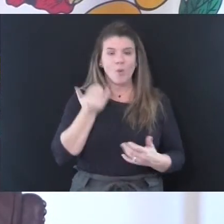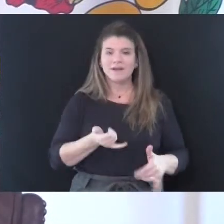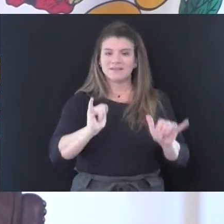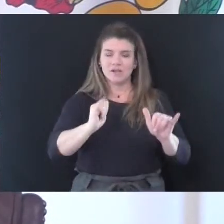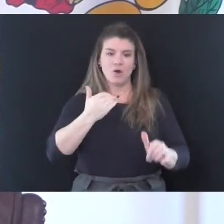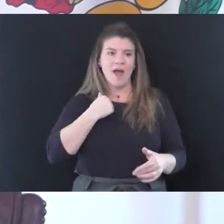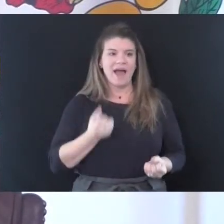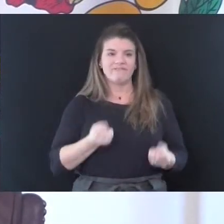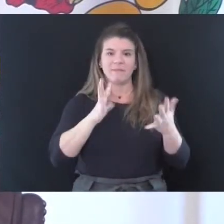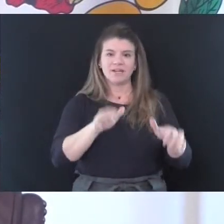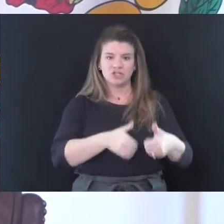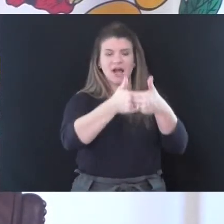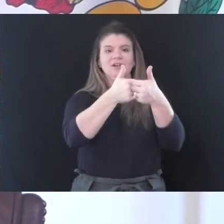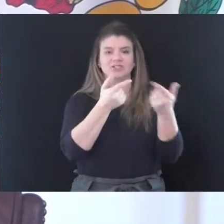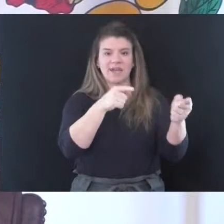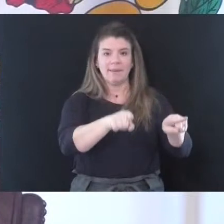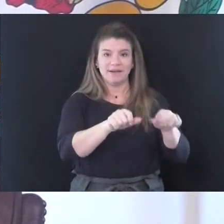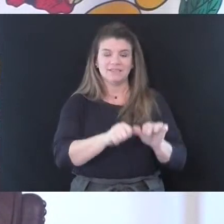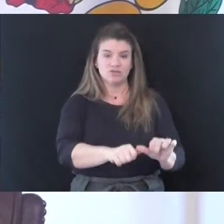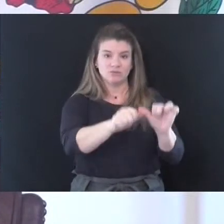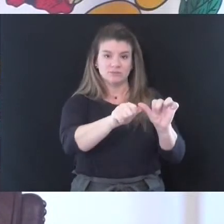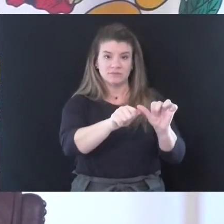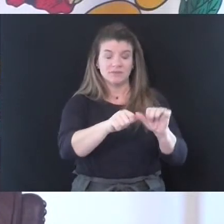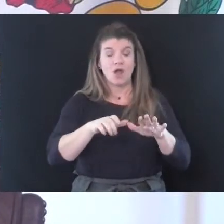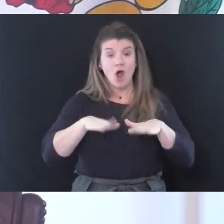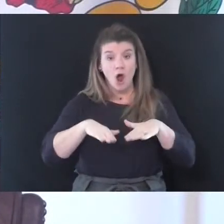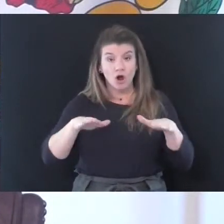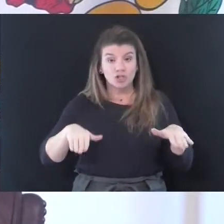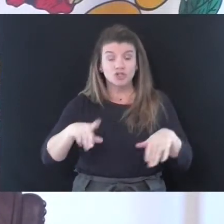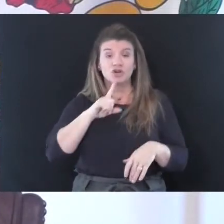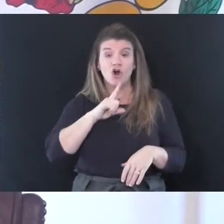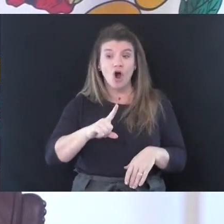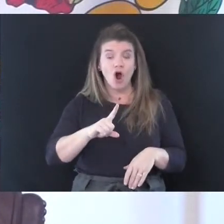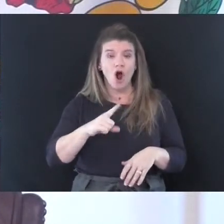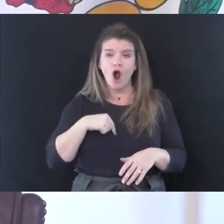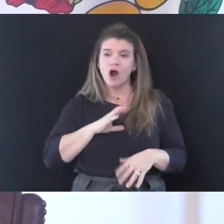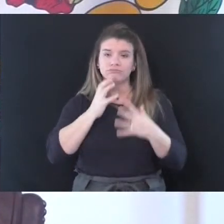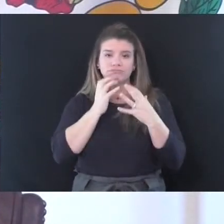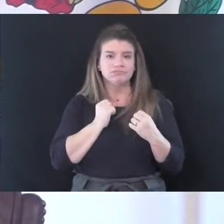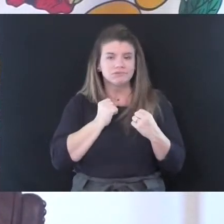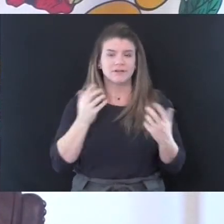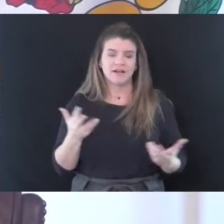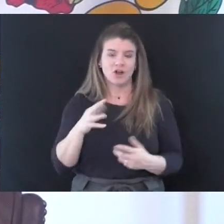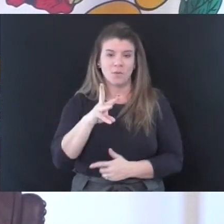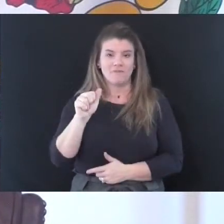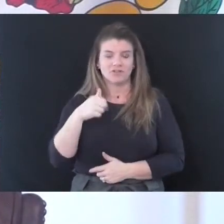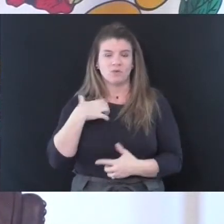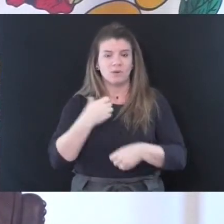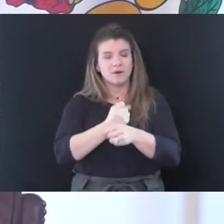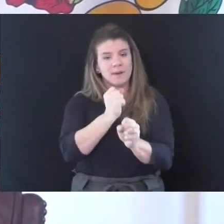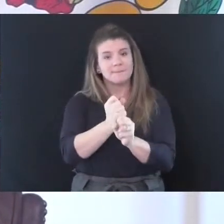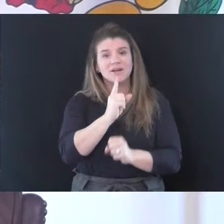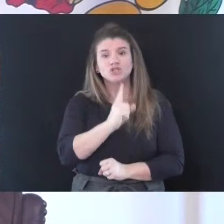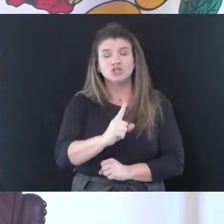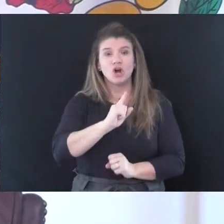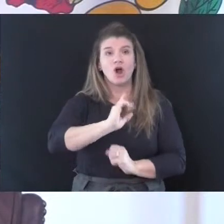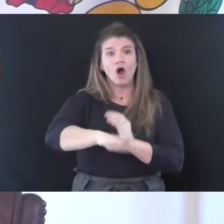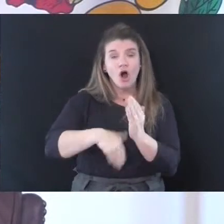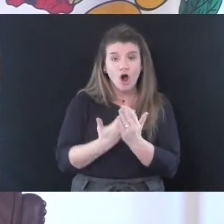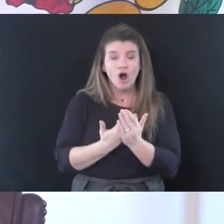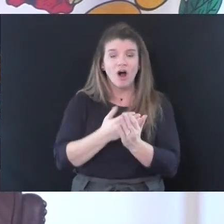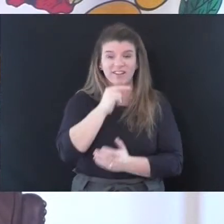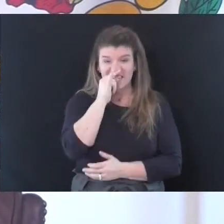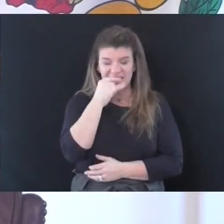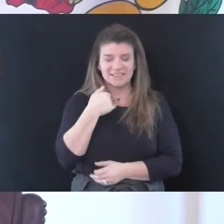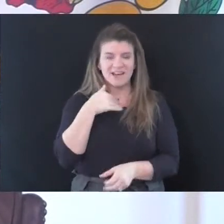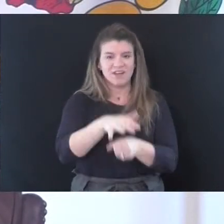posed by the pandemic continue. Our children are the greatest treasure in West Virginia, and making sure that all of our kids